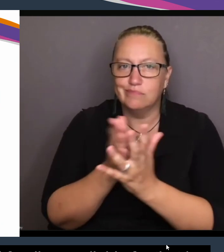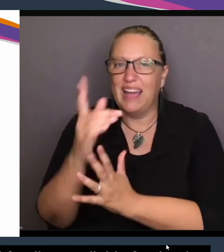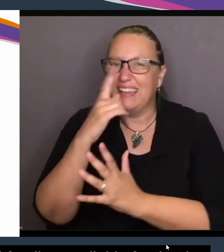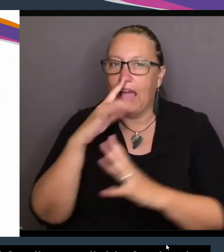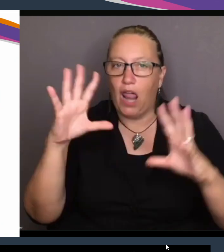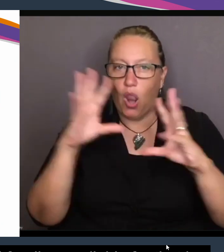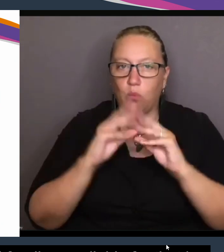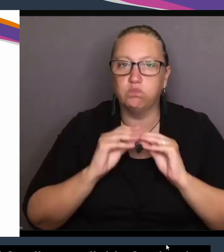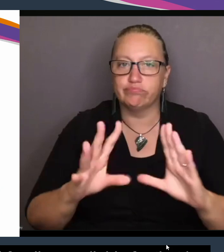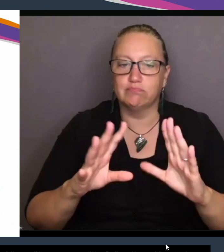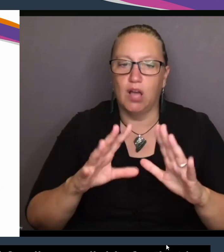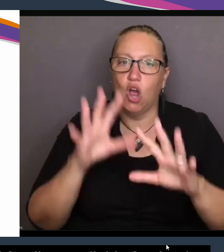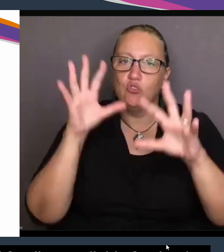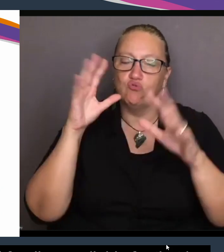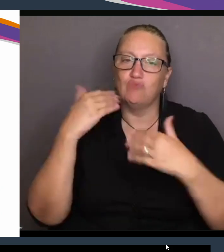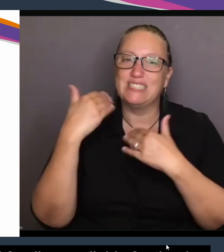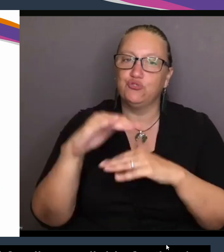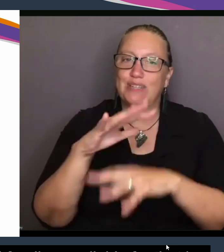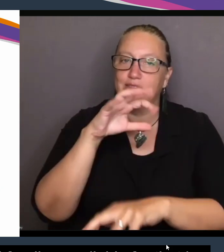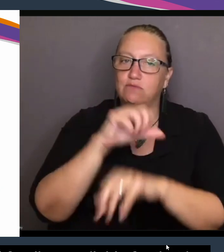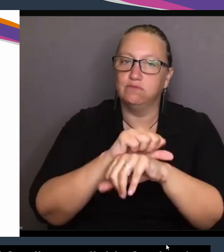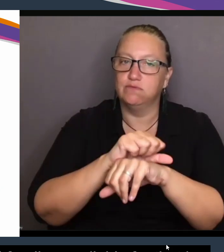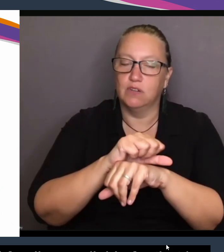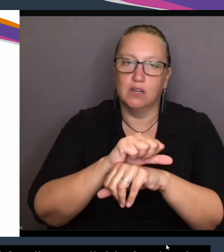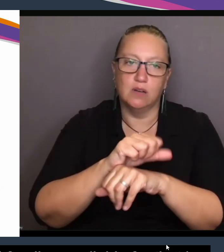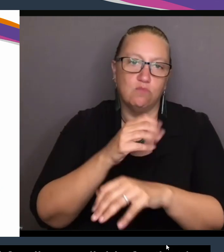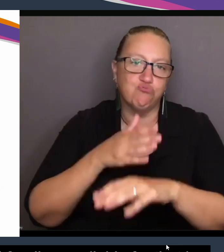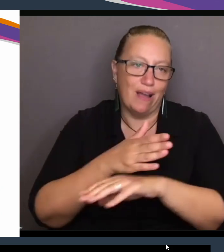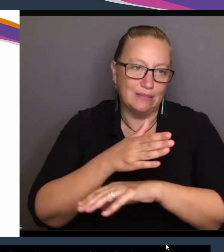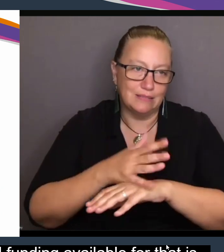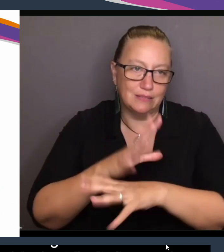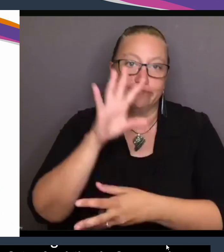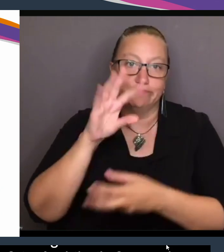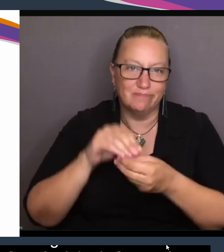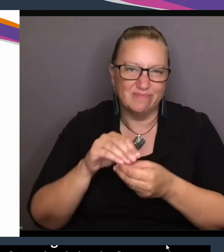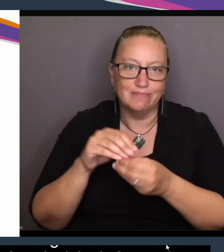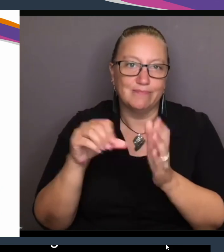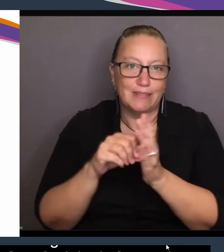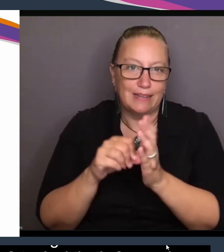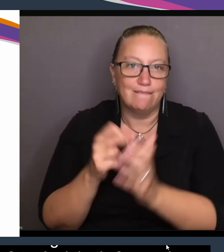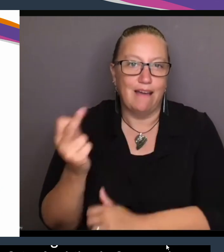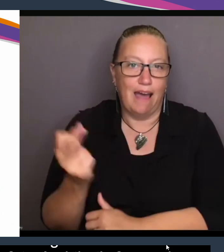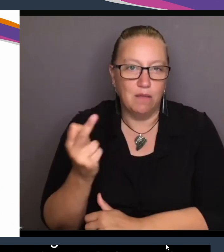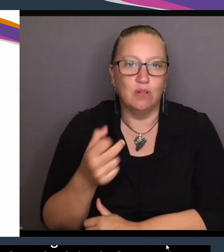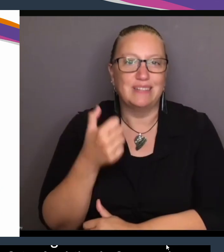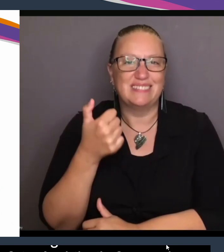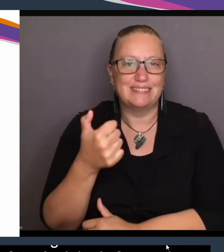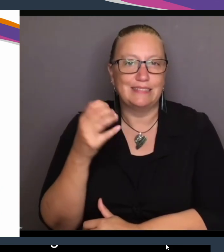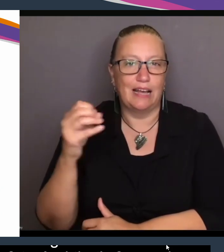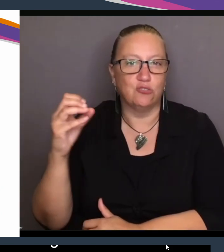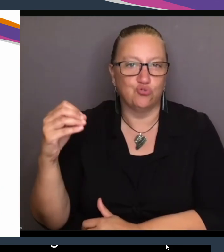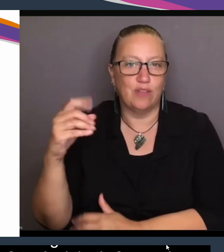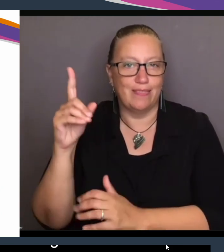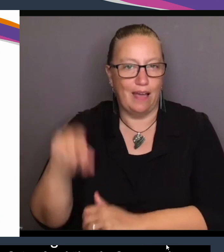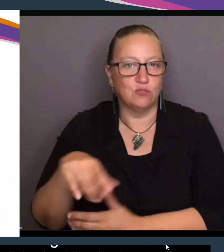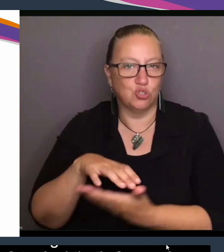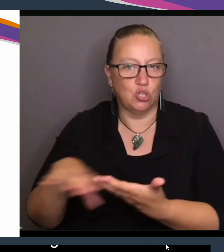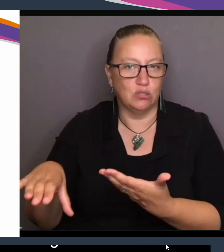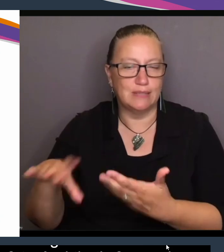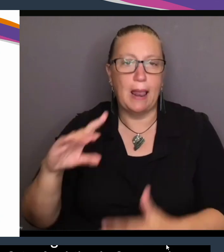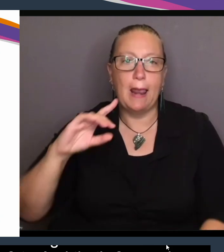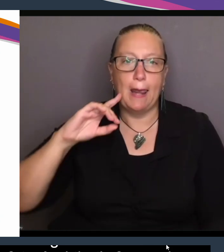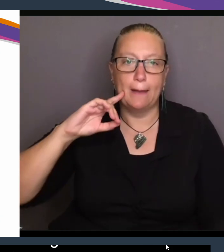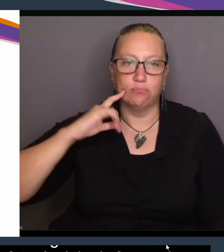practices. And the total funding available there is for $600,000. And this is deliberate. We want